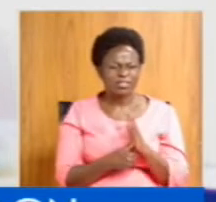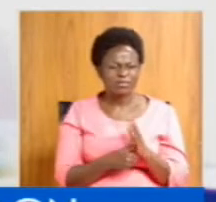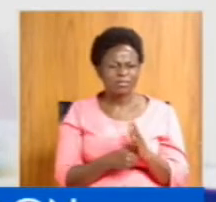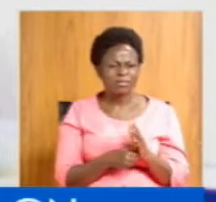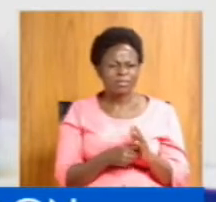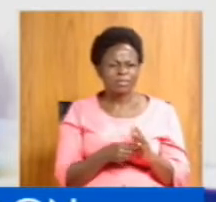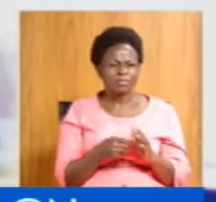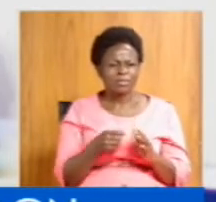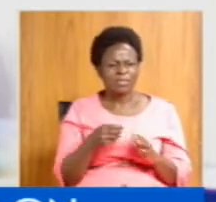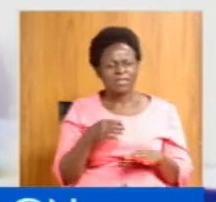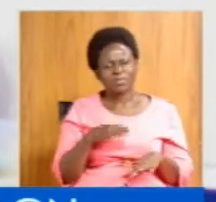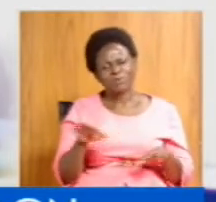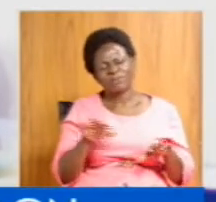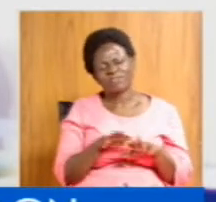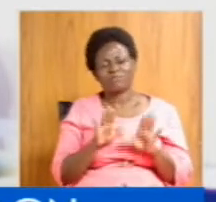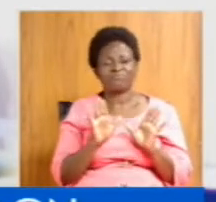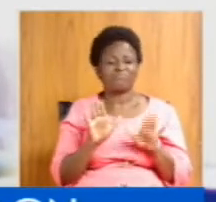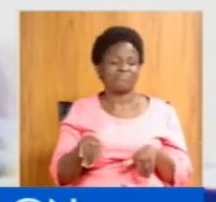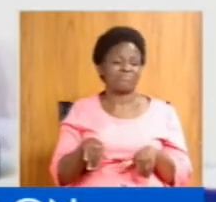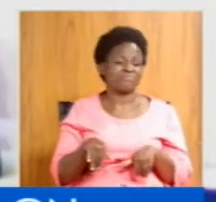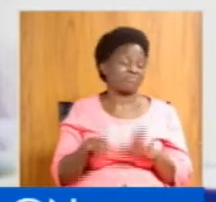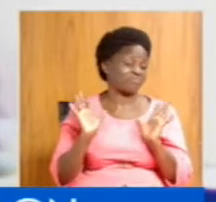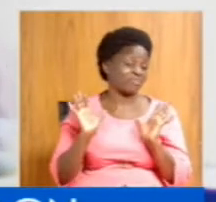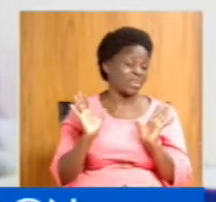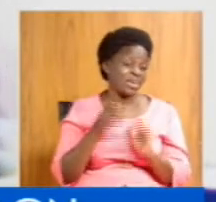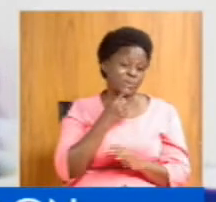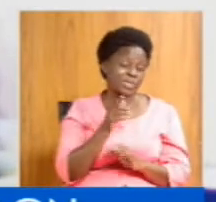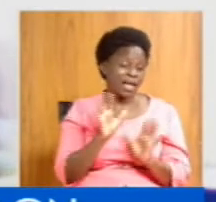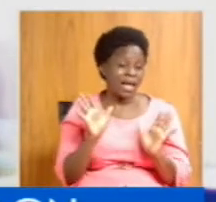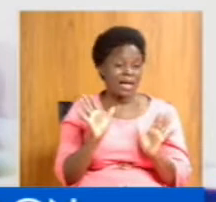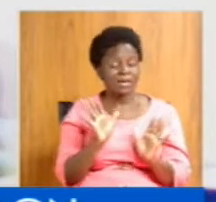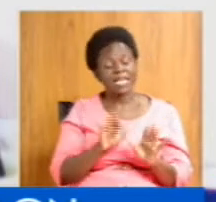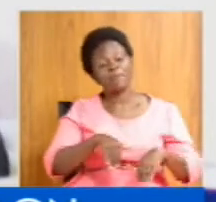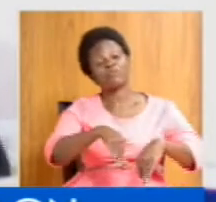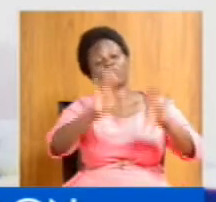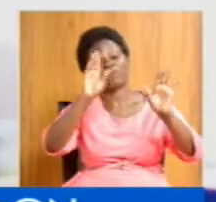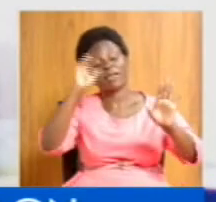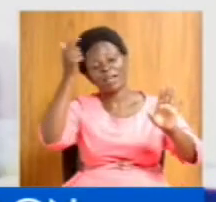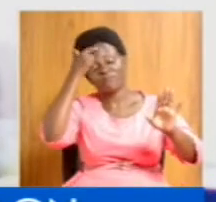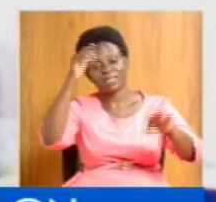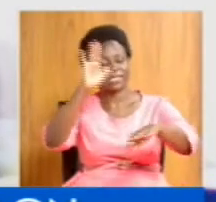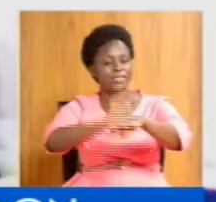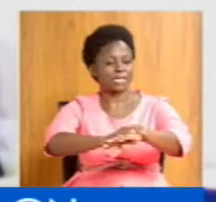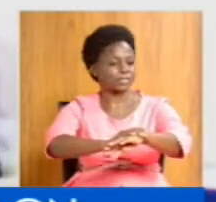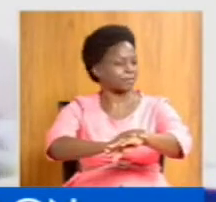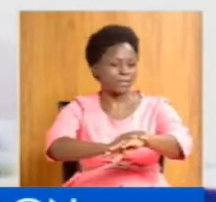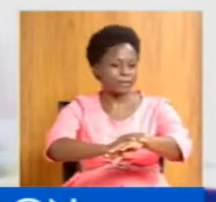gone into a state of apathy and we have said ah government don't touch